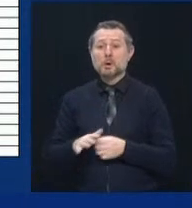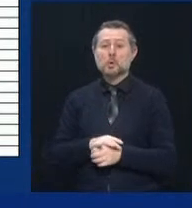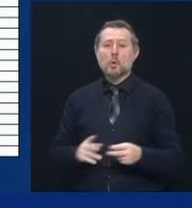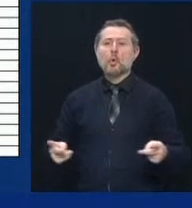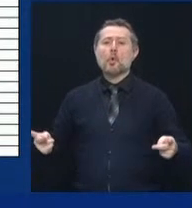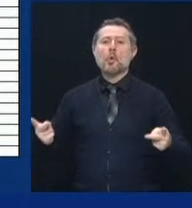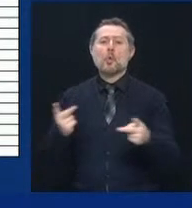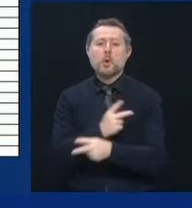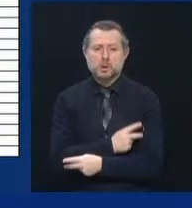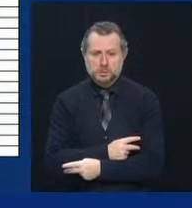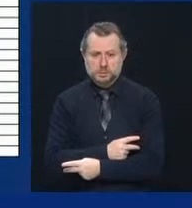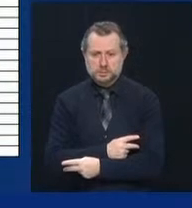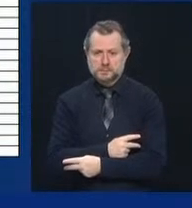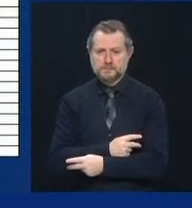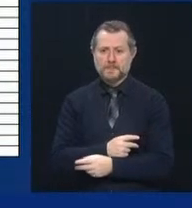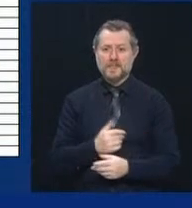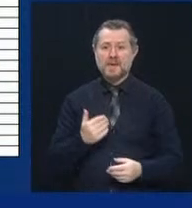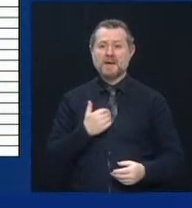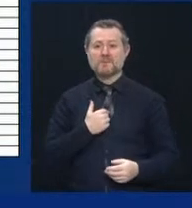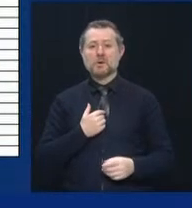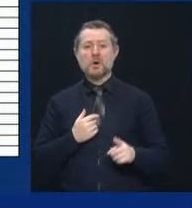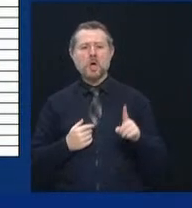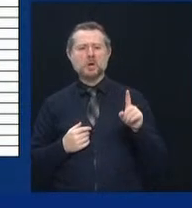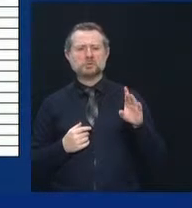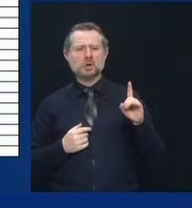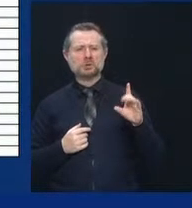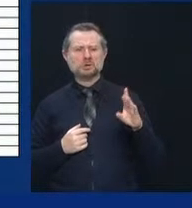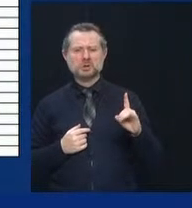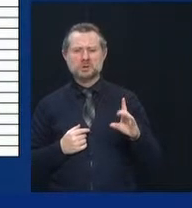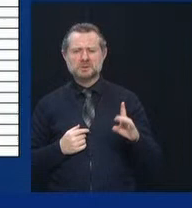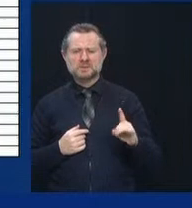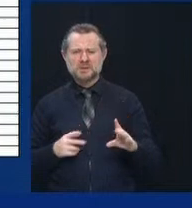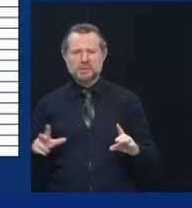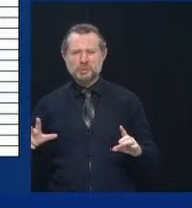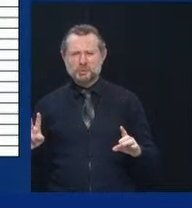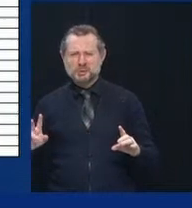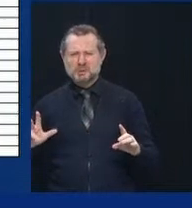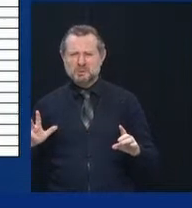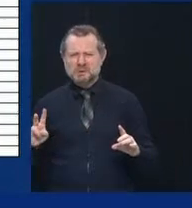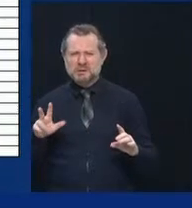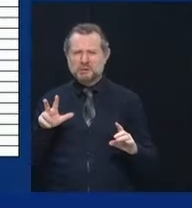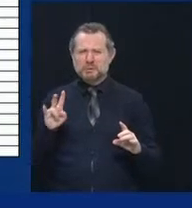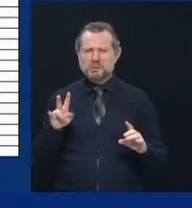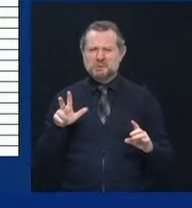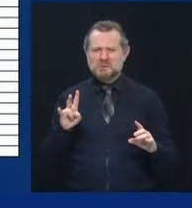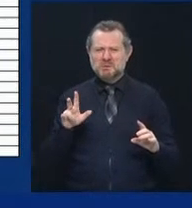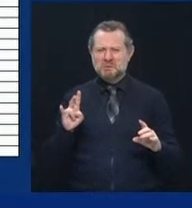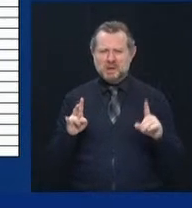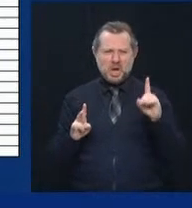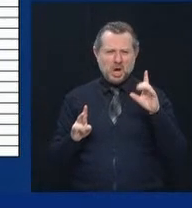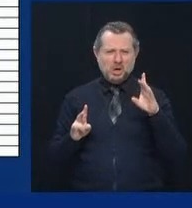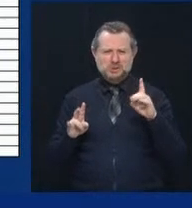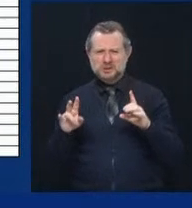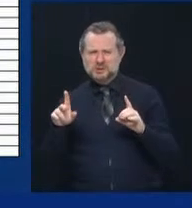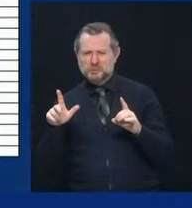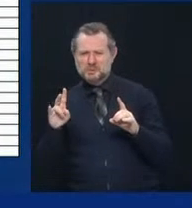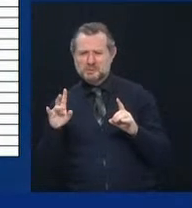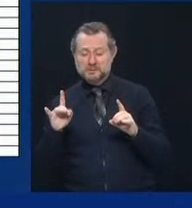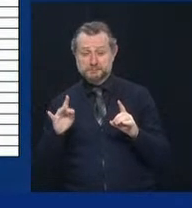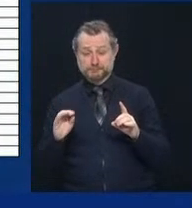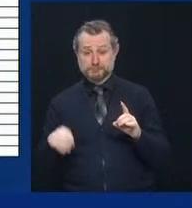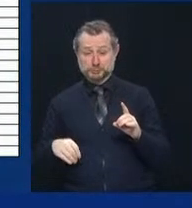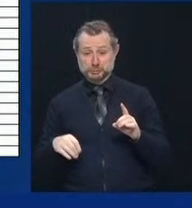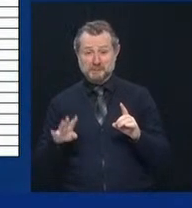have 100, 100, 100, 37, 38, 40, 42, 43.